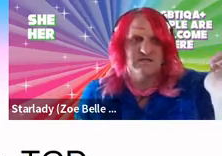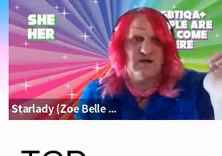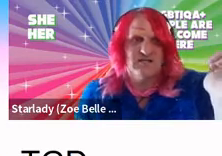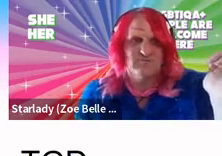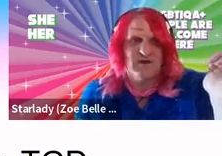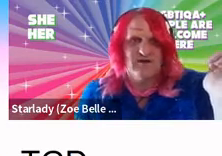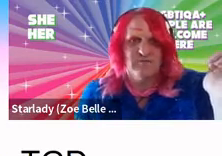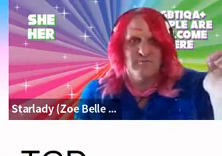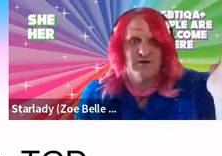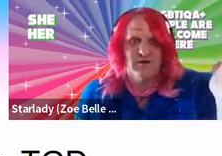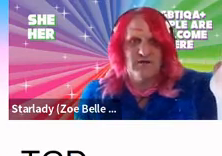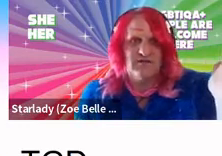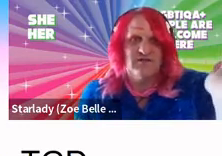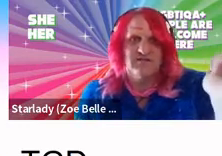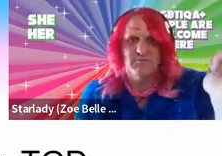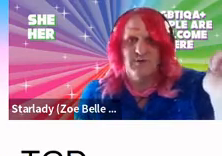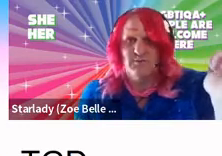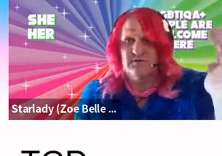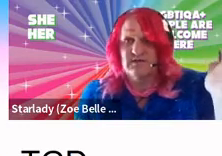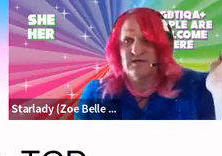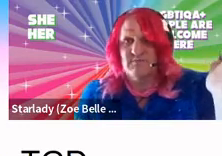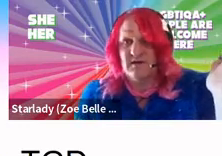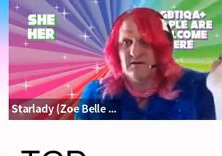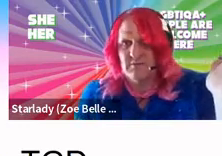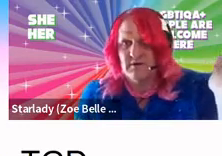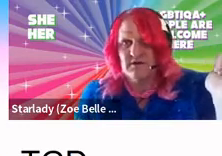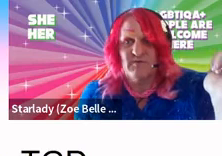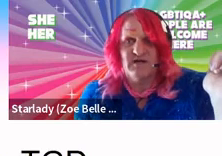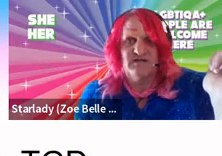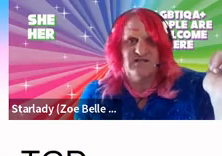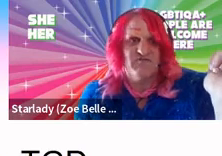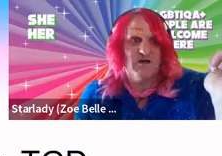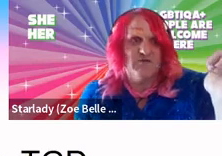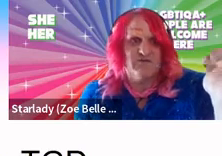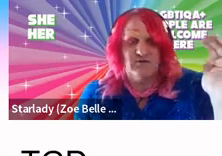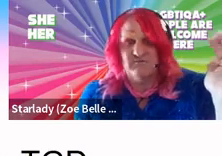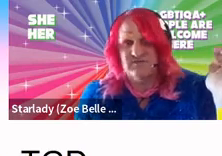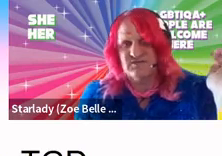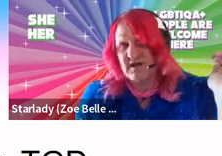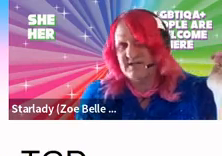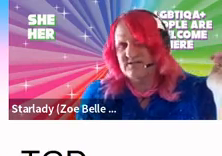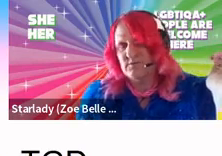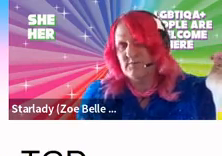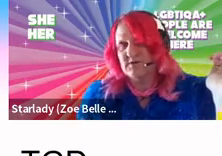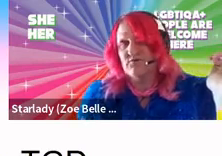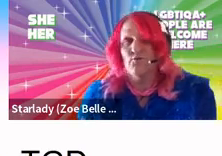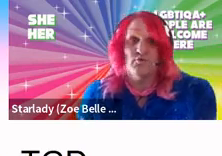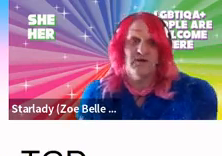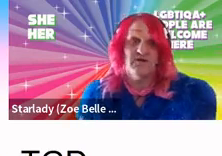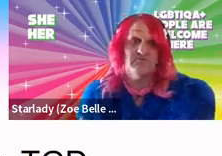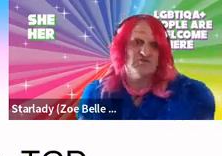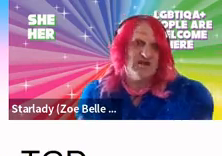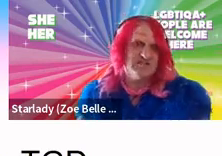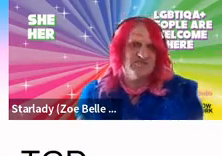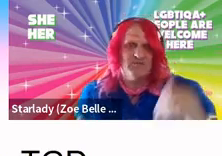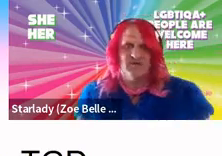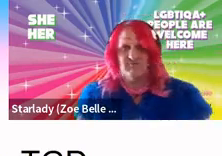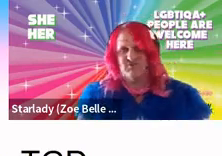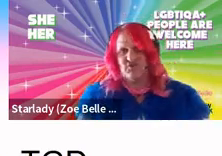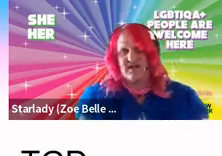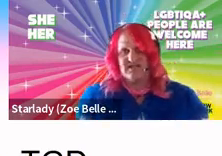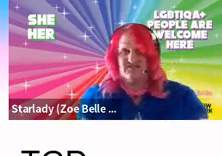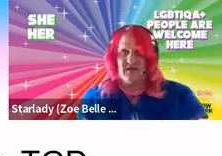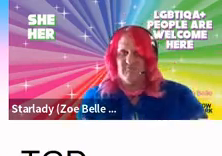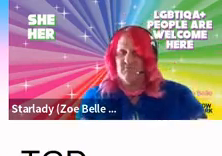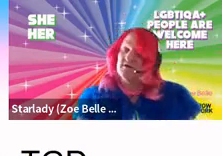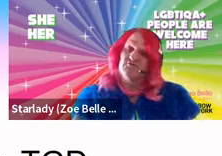here is assigned male at birth. And so people who are assigned male at birth might identify with terms trans woman, trans